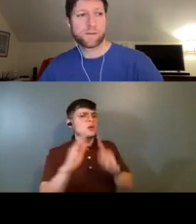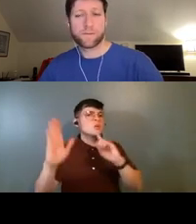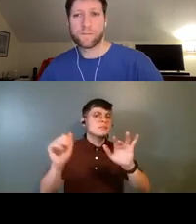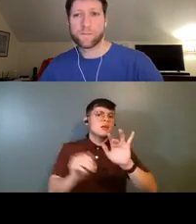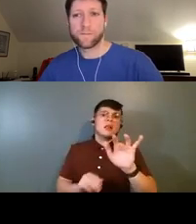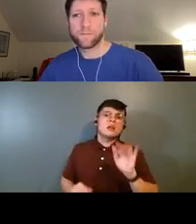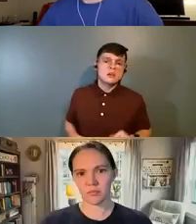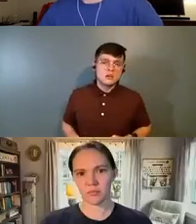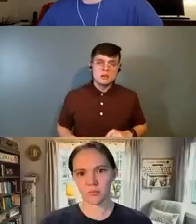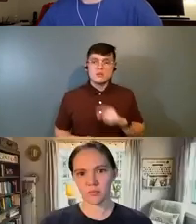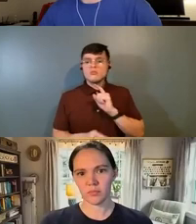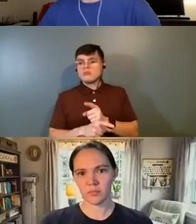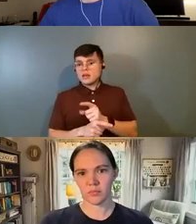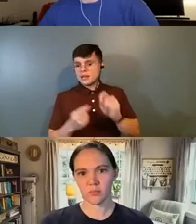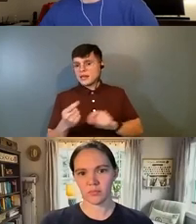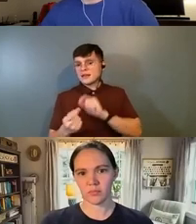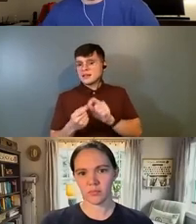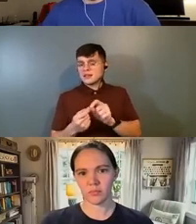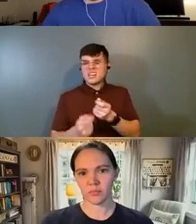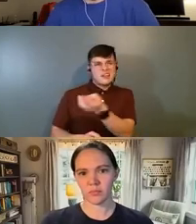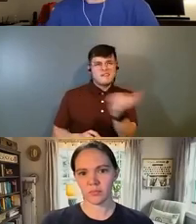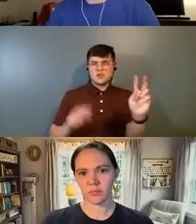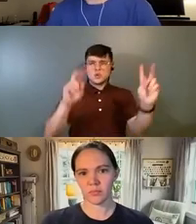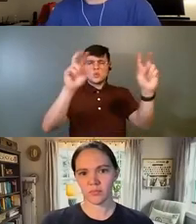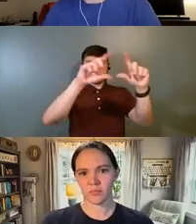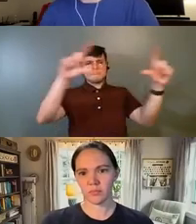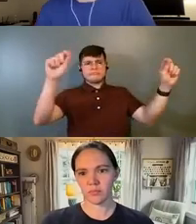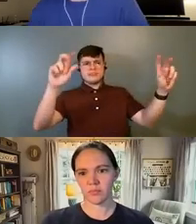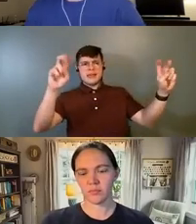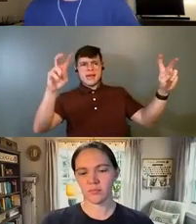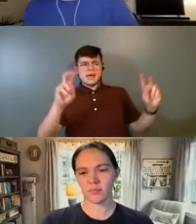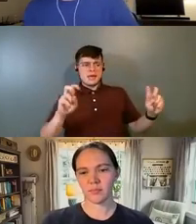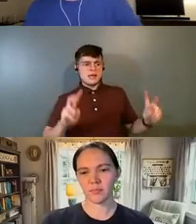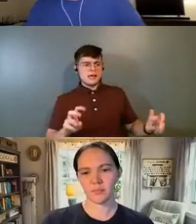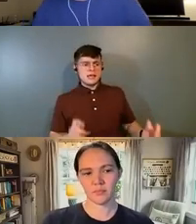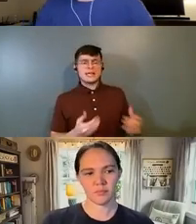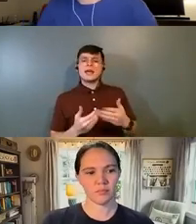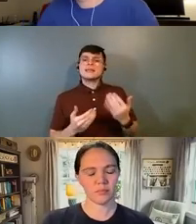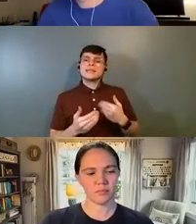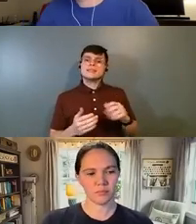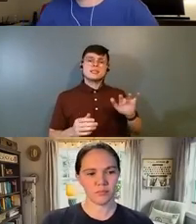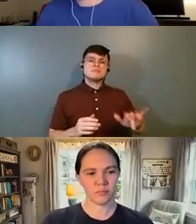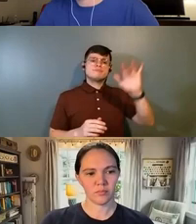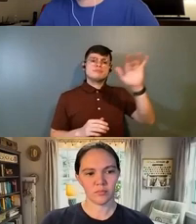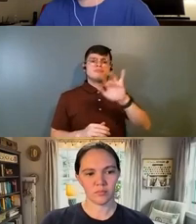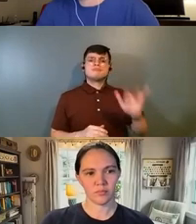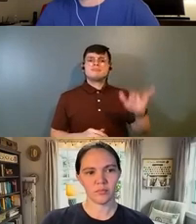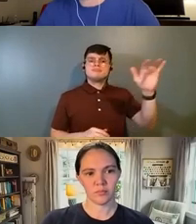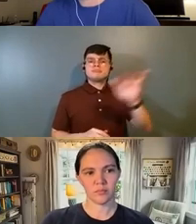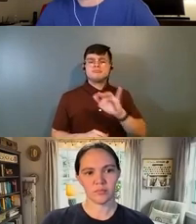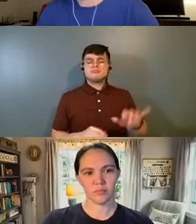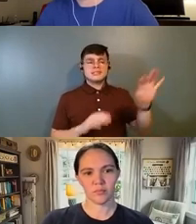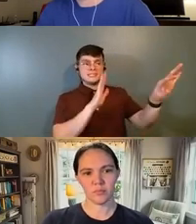mean, and then just the a few headings to maybe easily navigate between selecting the